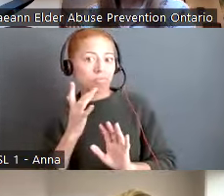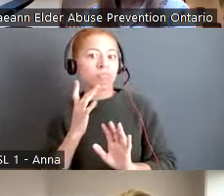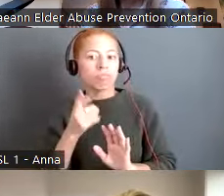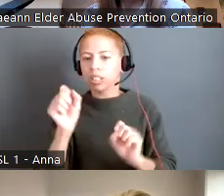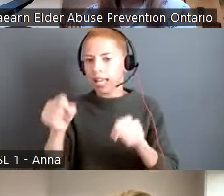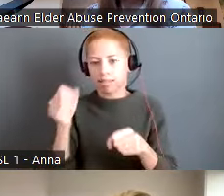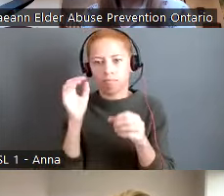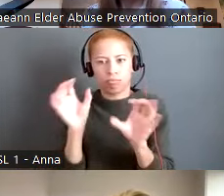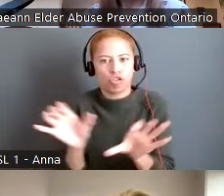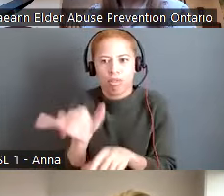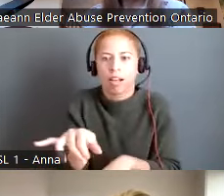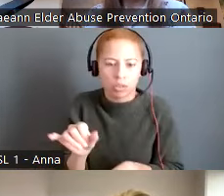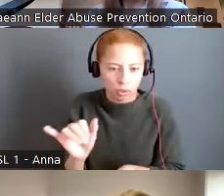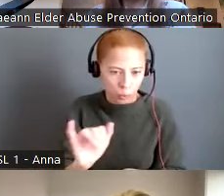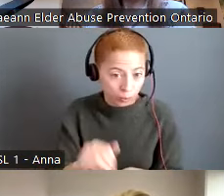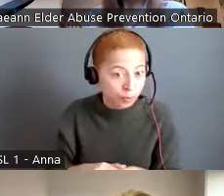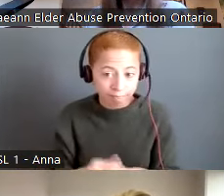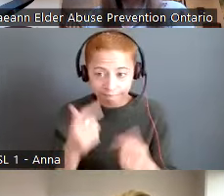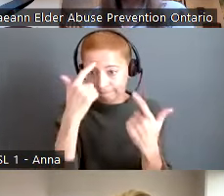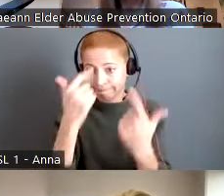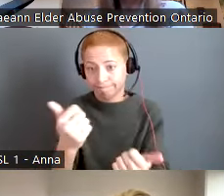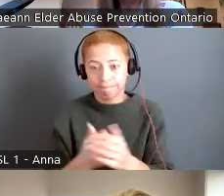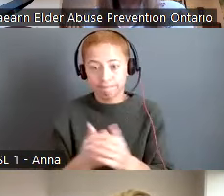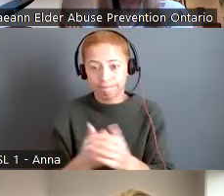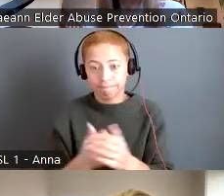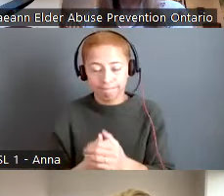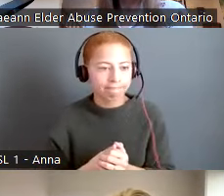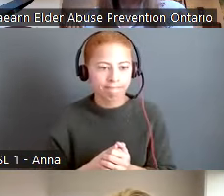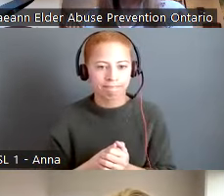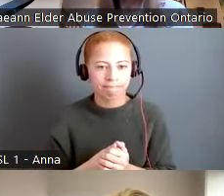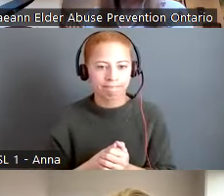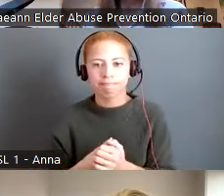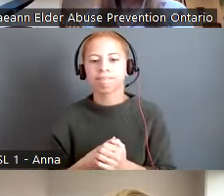to you to do that, whatever works best for you.